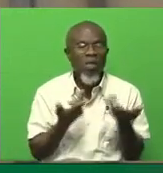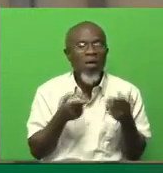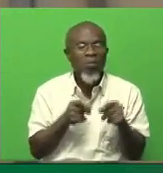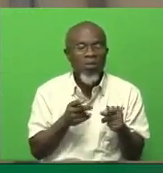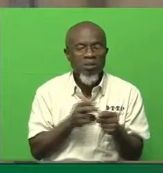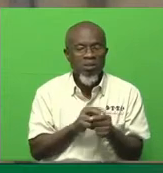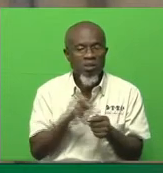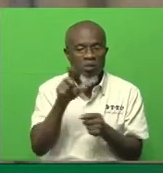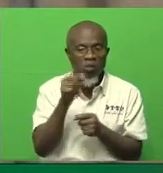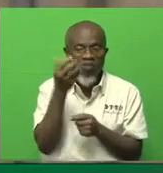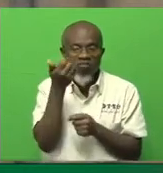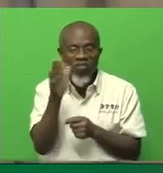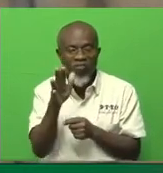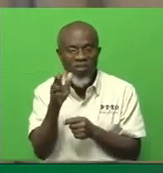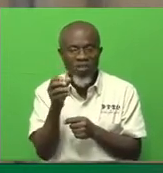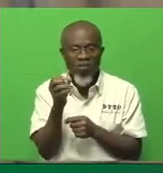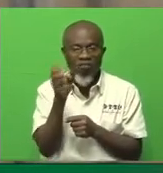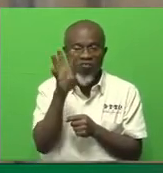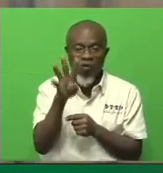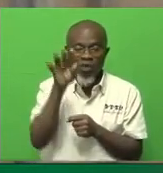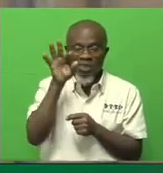in 2015 49.3